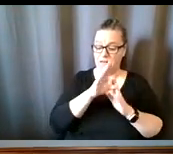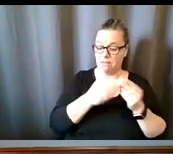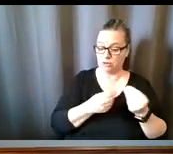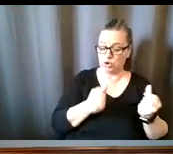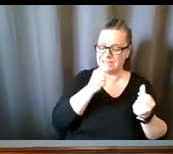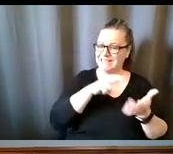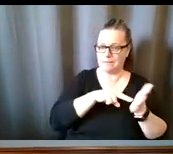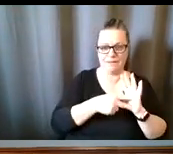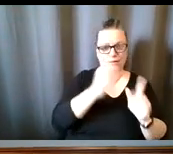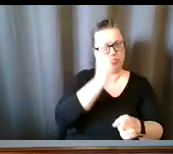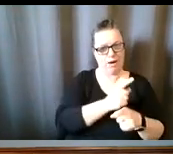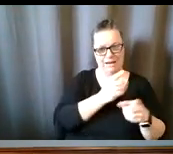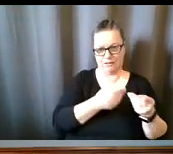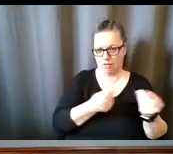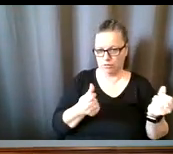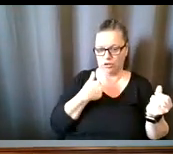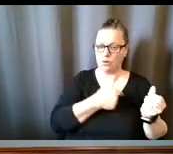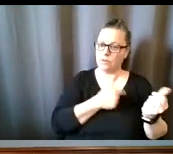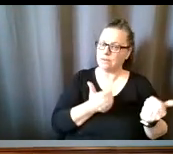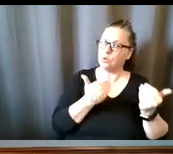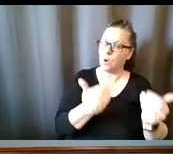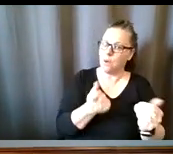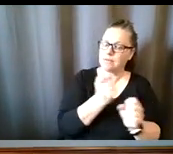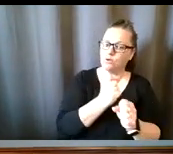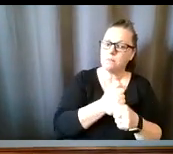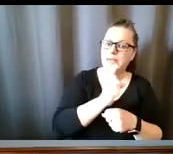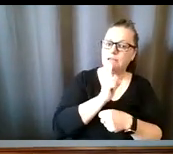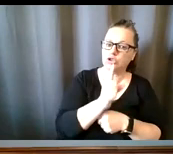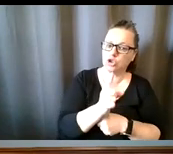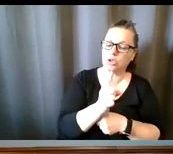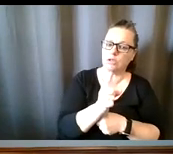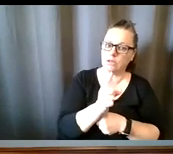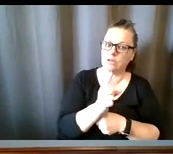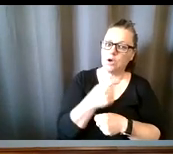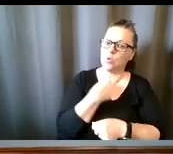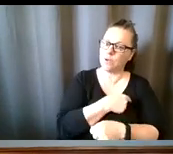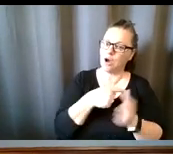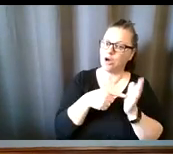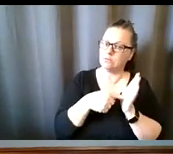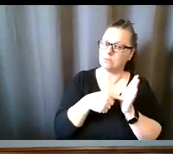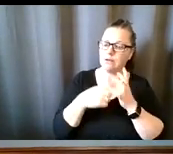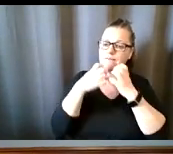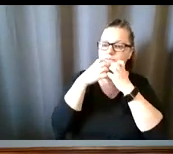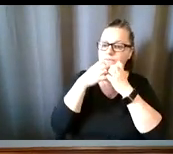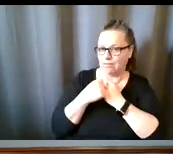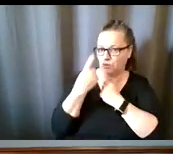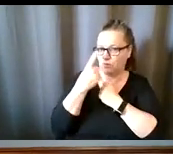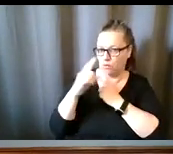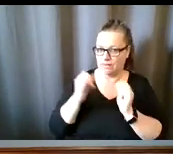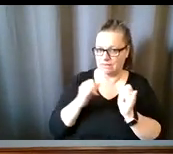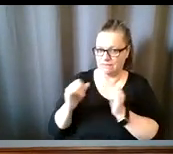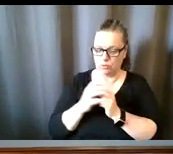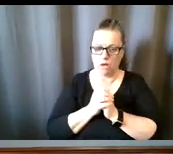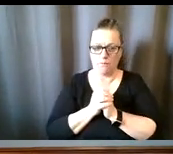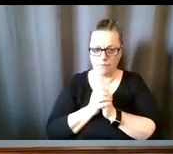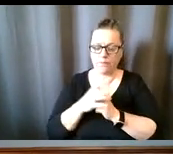right solution. And we need to go ahead and make sure that we are demonstrating value for the individual and